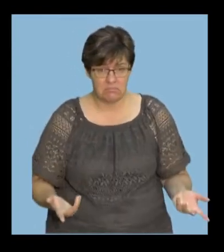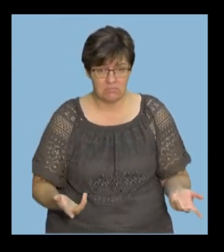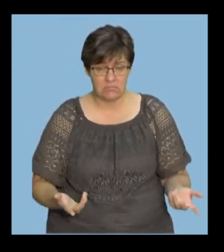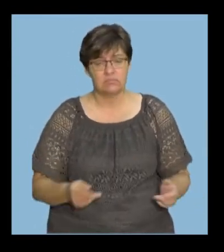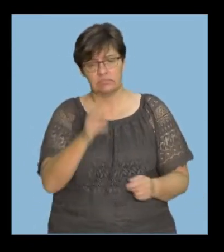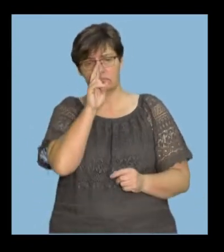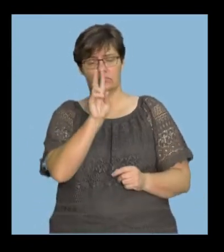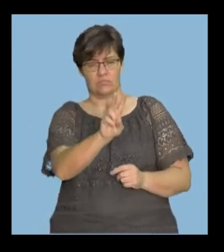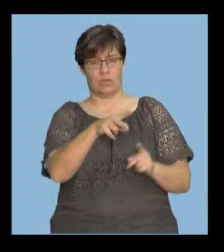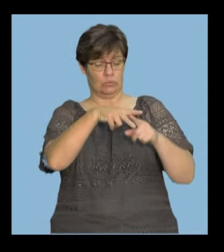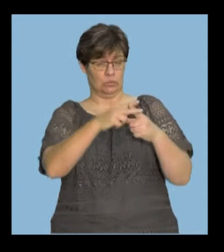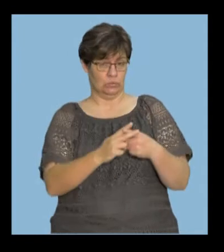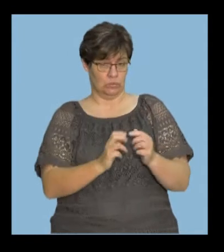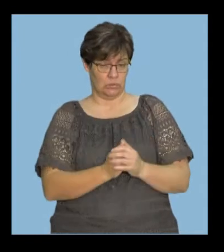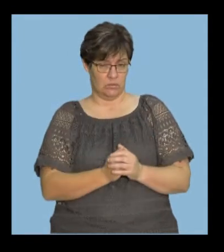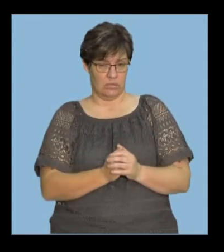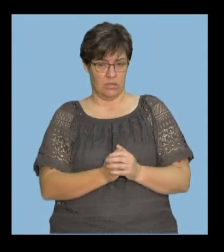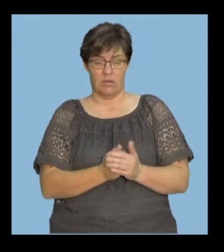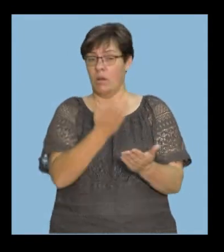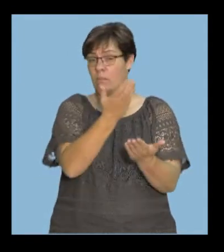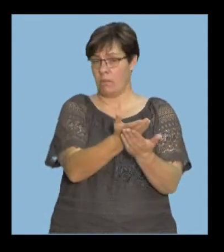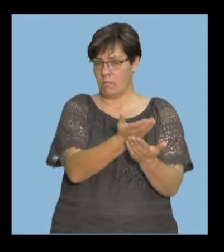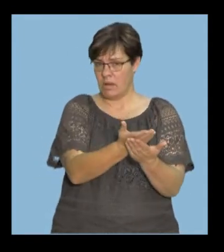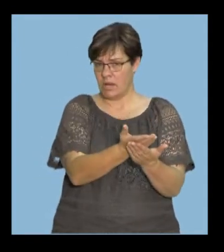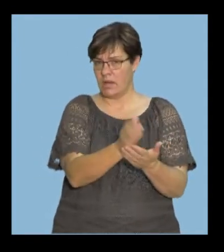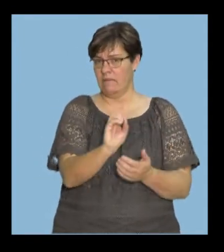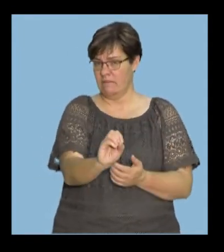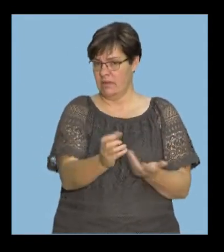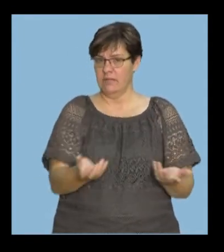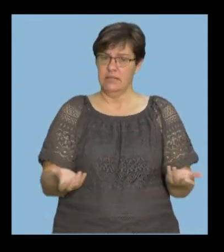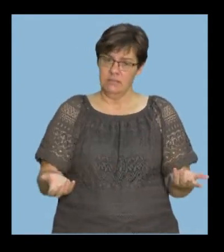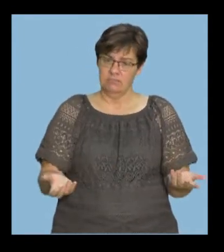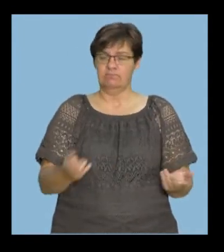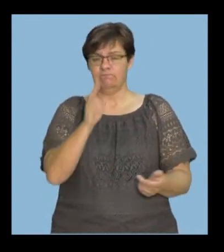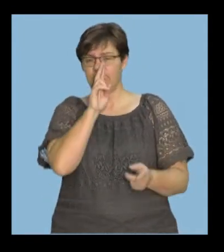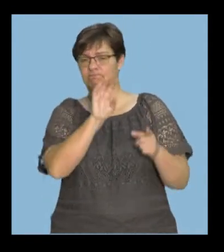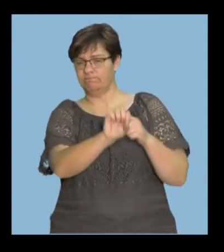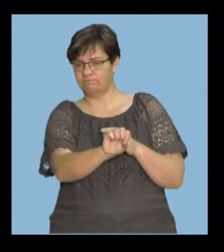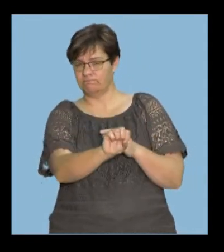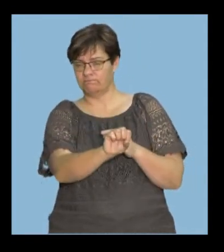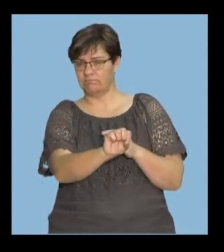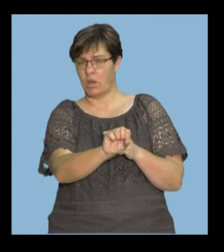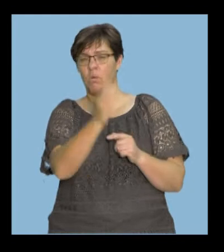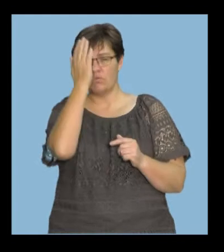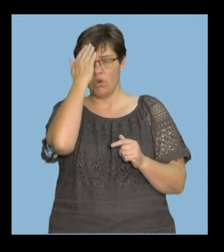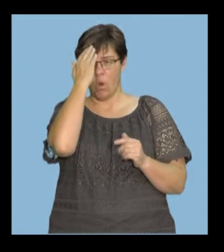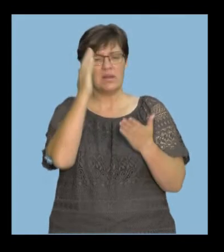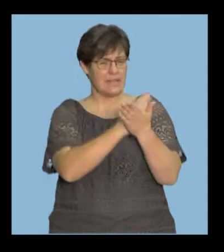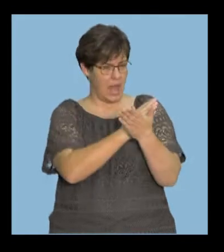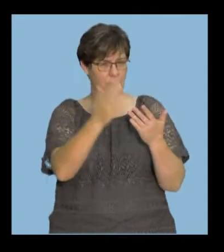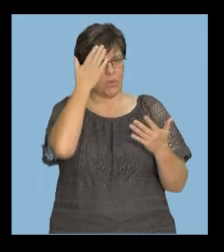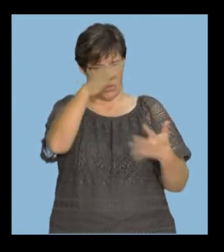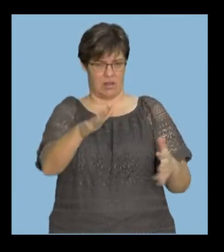we look at our tools of probability that we've had, we recognize we know how to do some of these